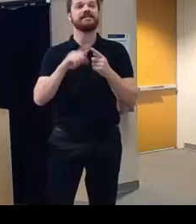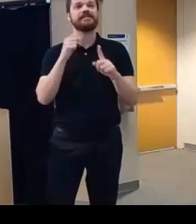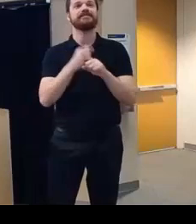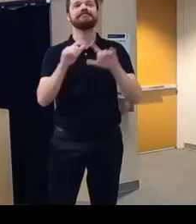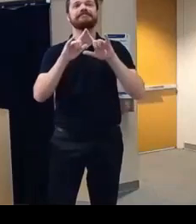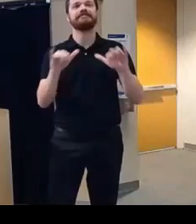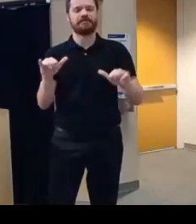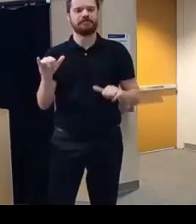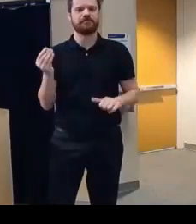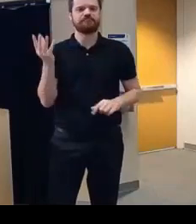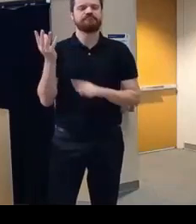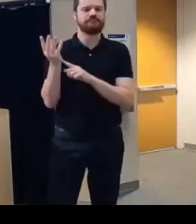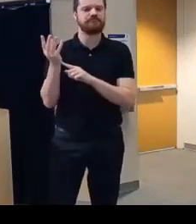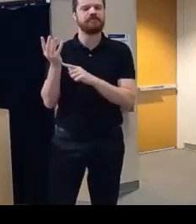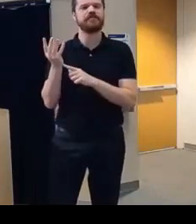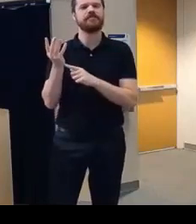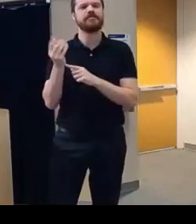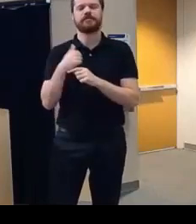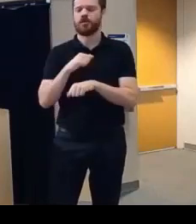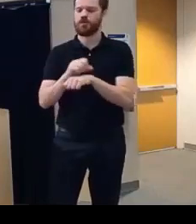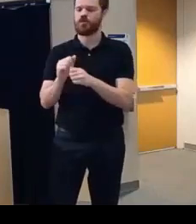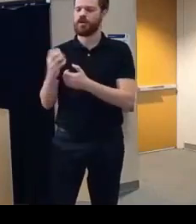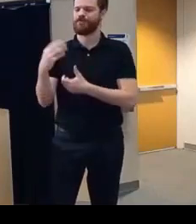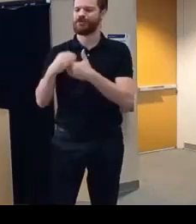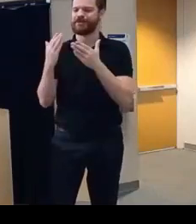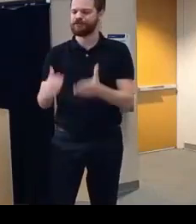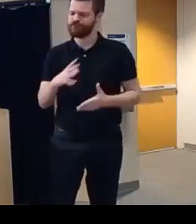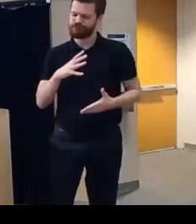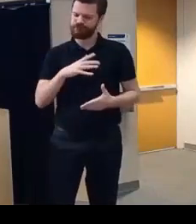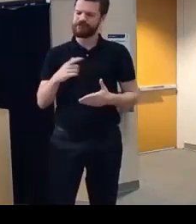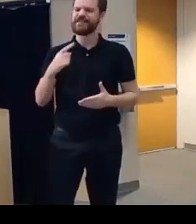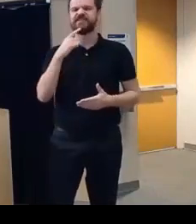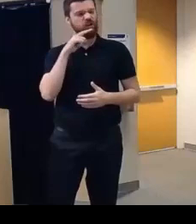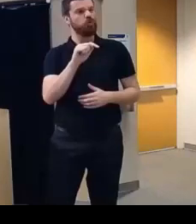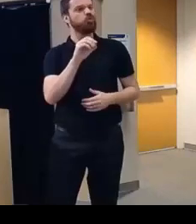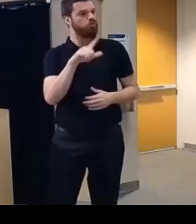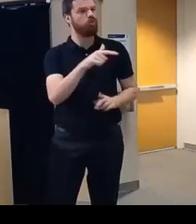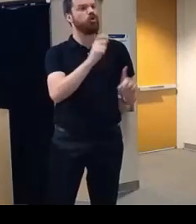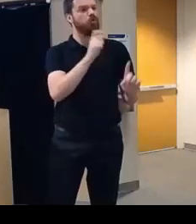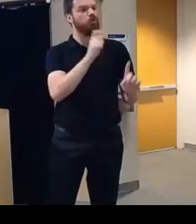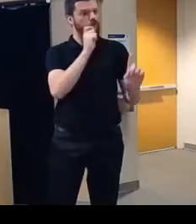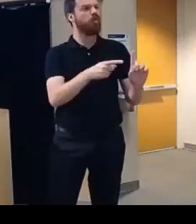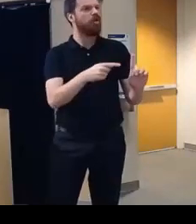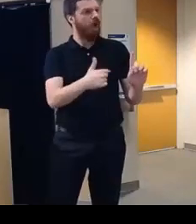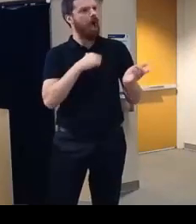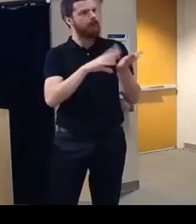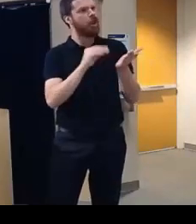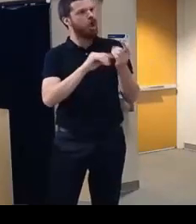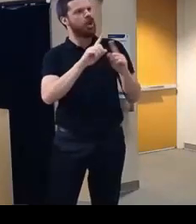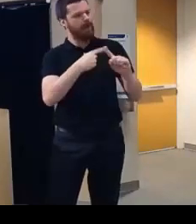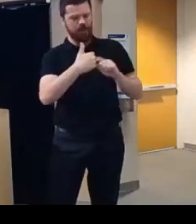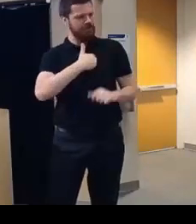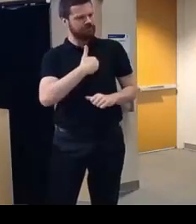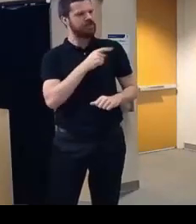same time, which was as I was working with the participants, they kept saying, you know what, this tool is really cool because I'm learning something